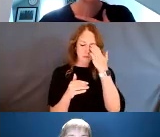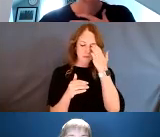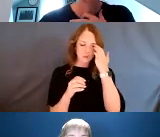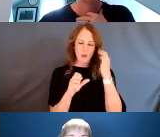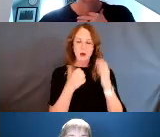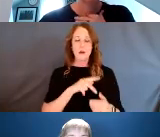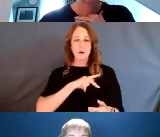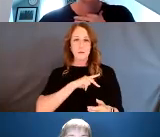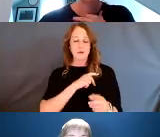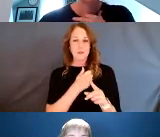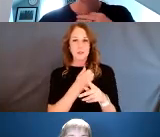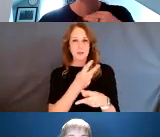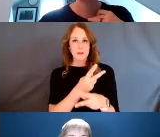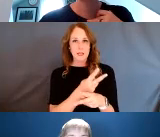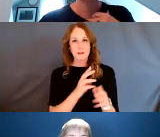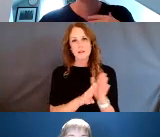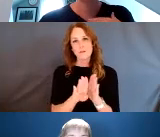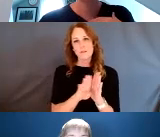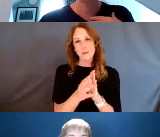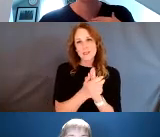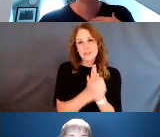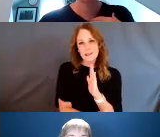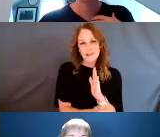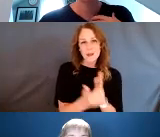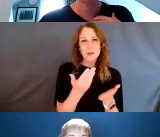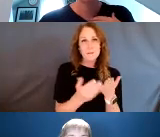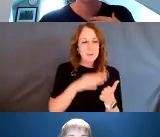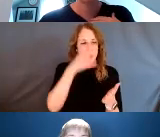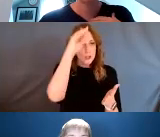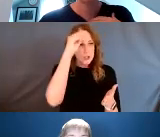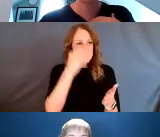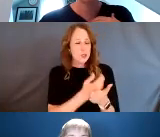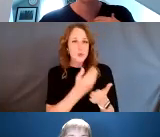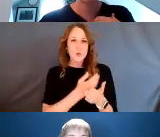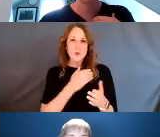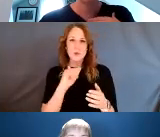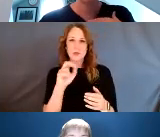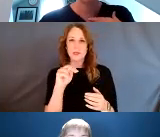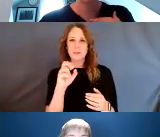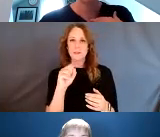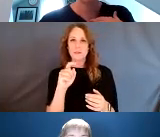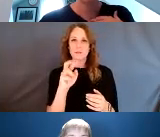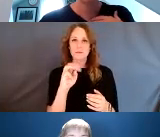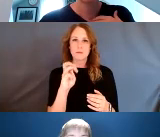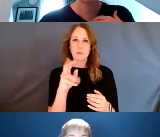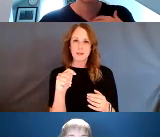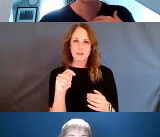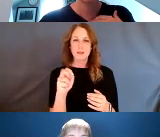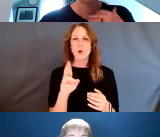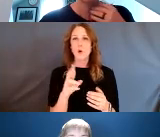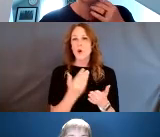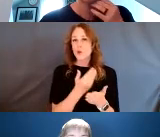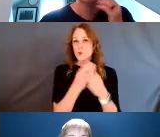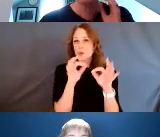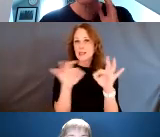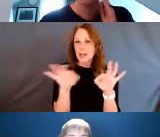self-care includes developing a skill. So maybe that's learning to play a new instrument, or learning a new language, or developing